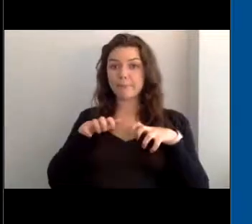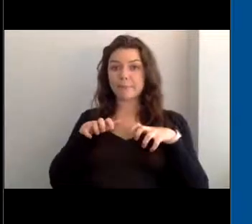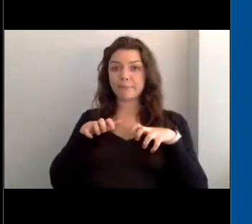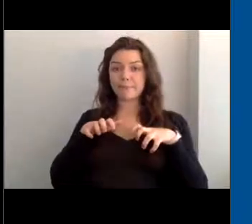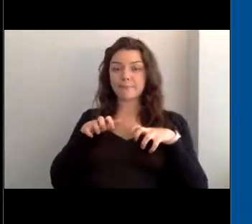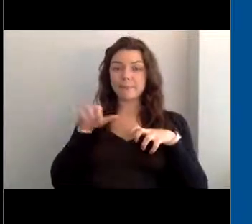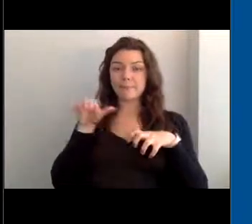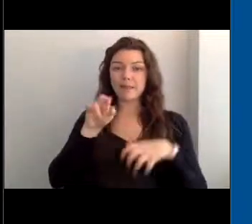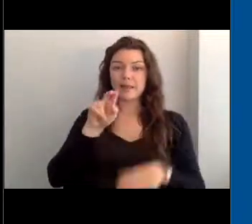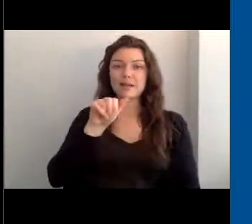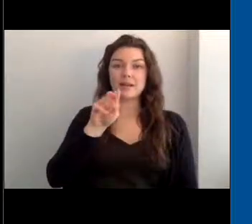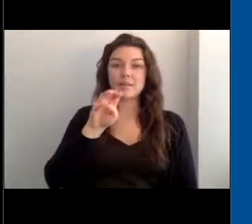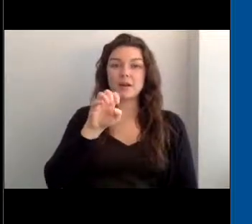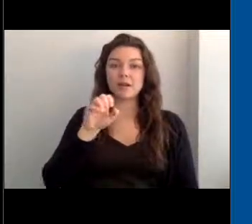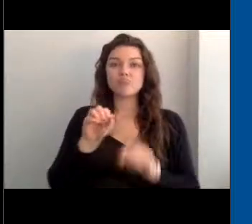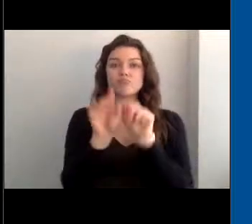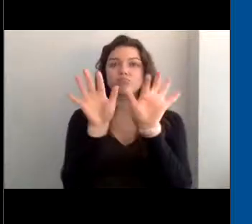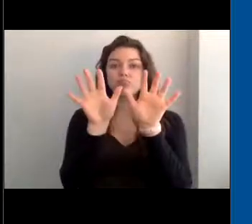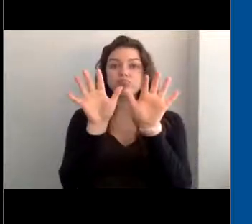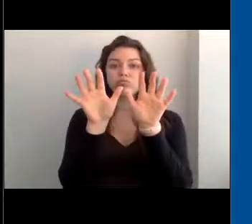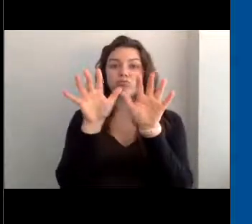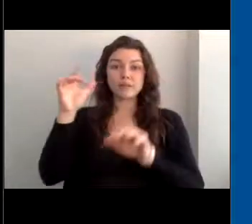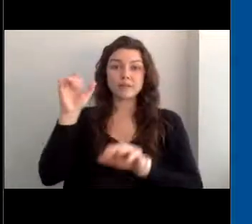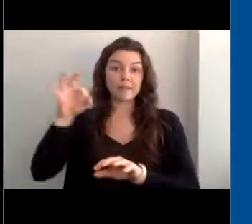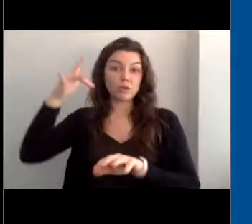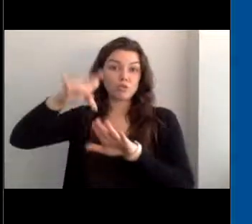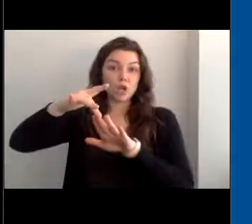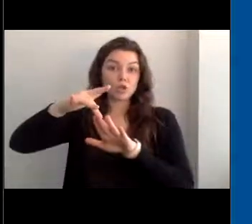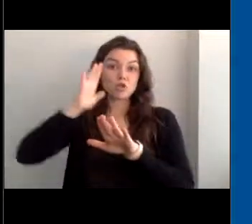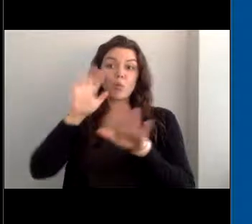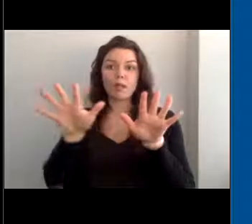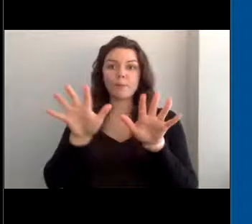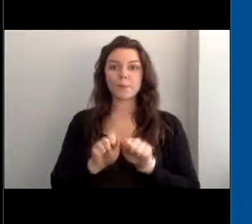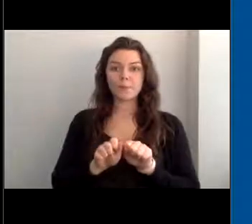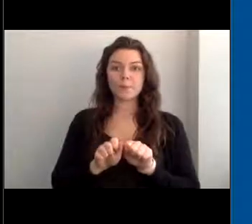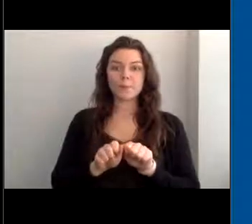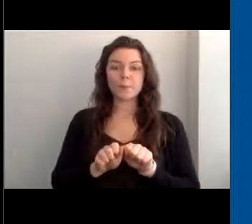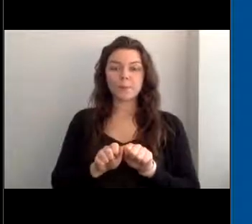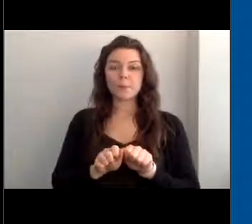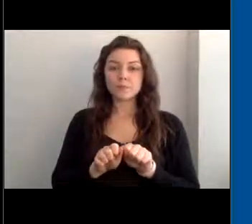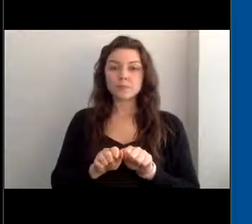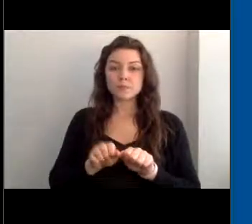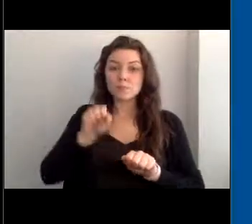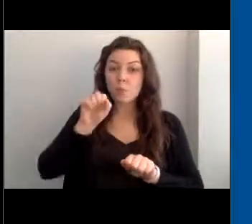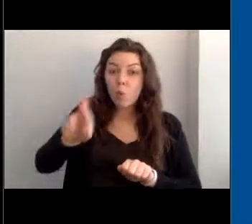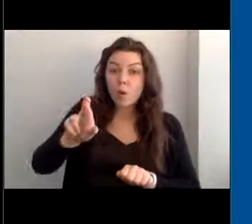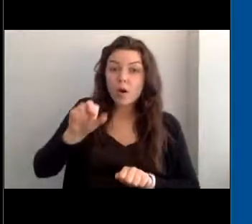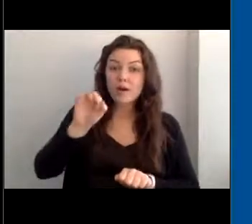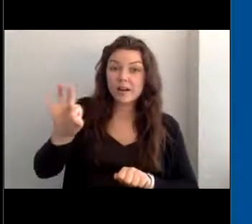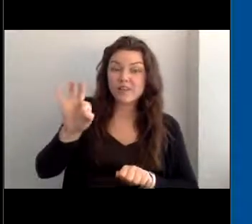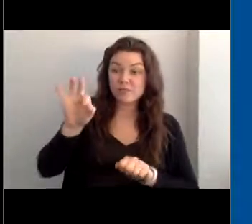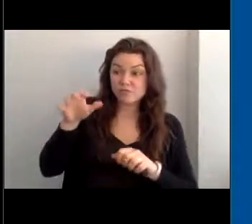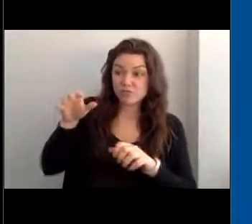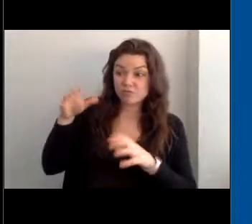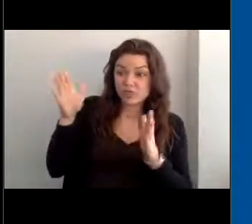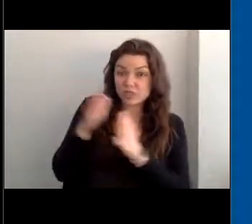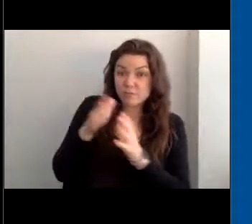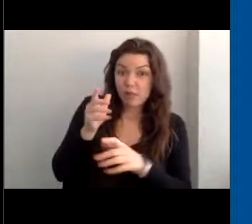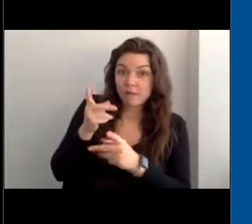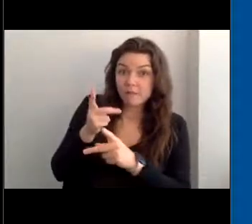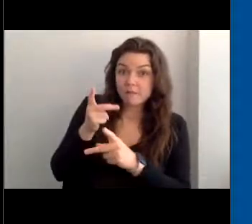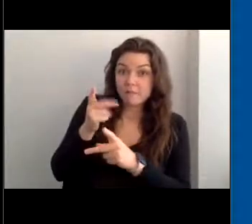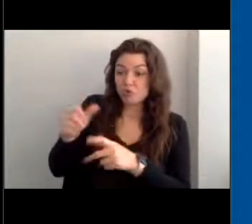the tentacles are out, and if you touch it, it retracts on contact, or it tries, if you're small enough, it's going to try and sting you to capture you for food,